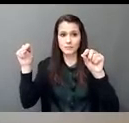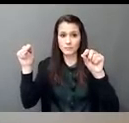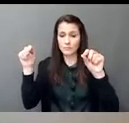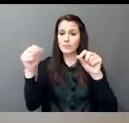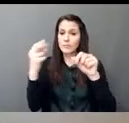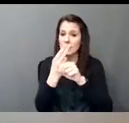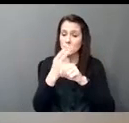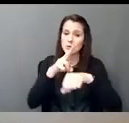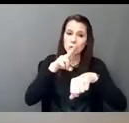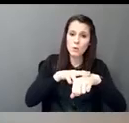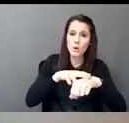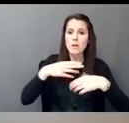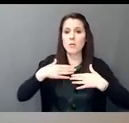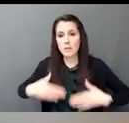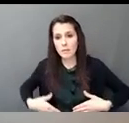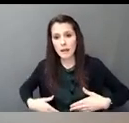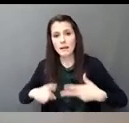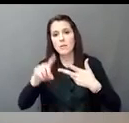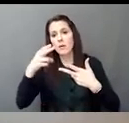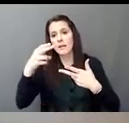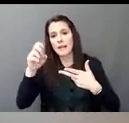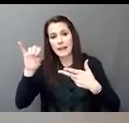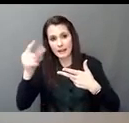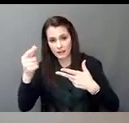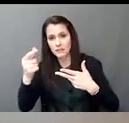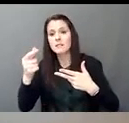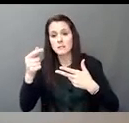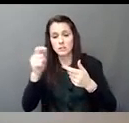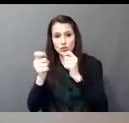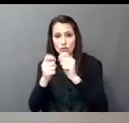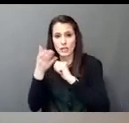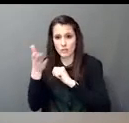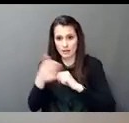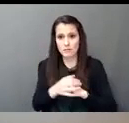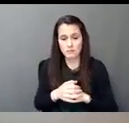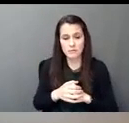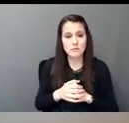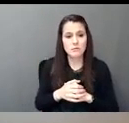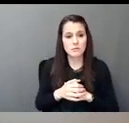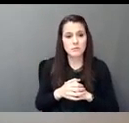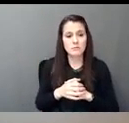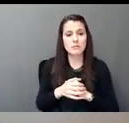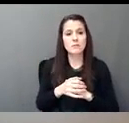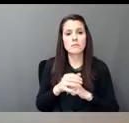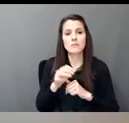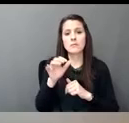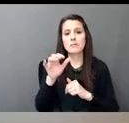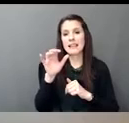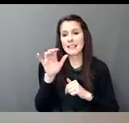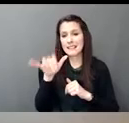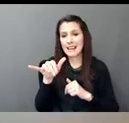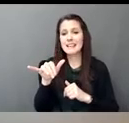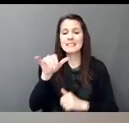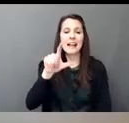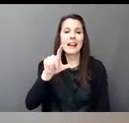the body text or your headings to make those changes, because that is the I'll use an IT word, that is the logical way